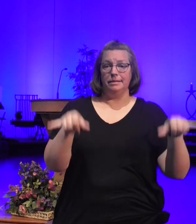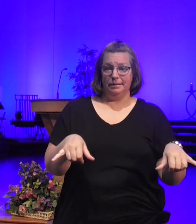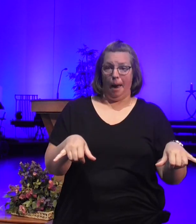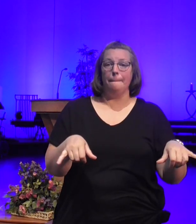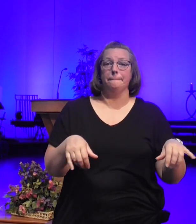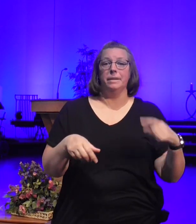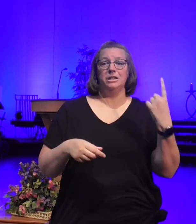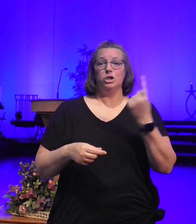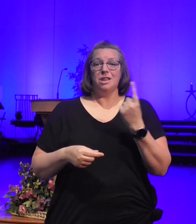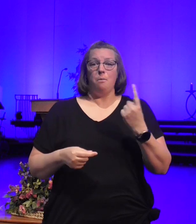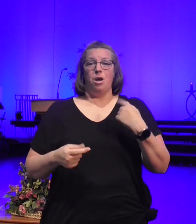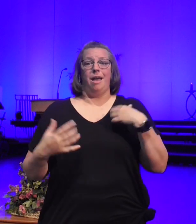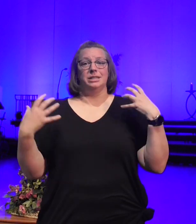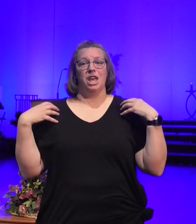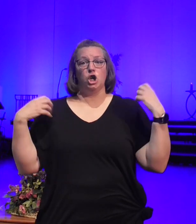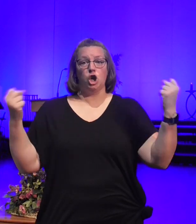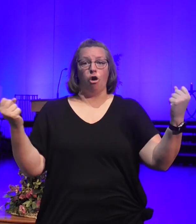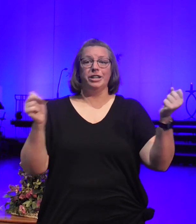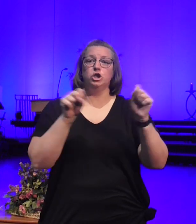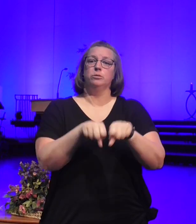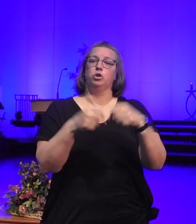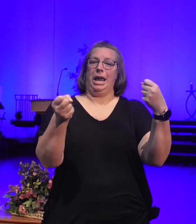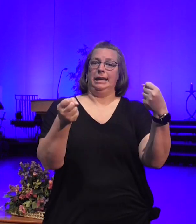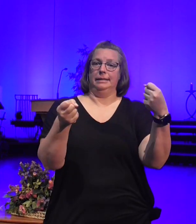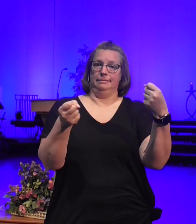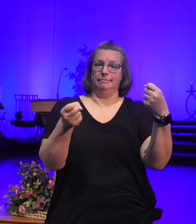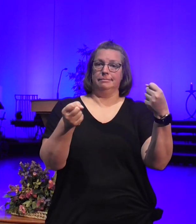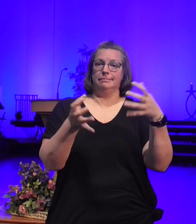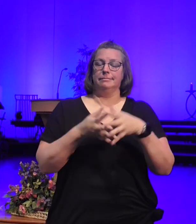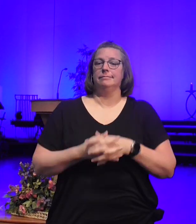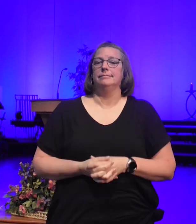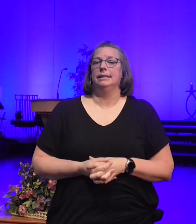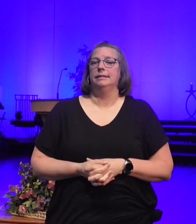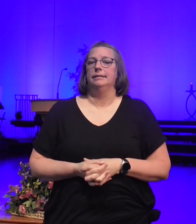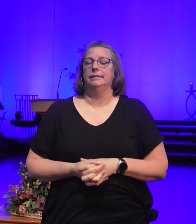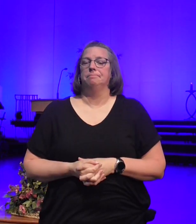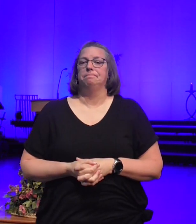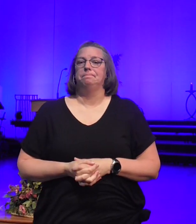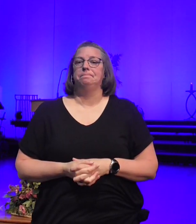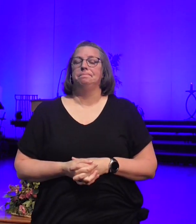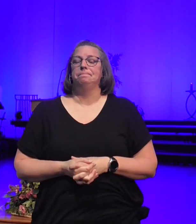the courage to stop it.